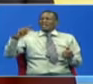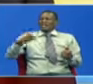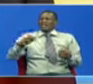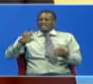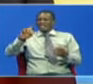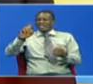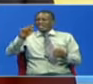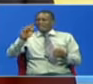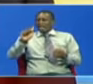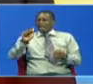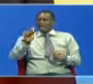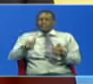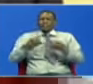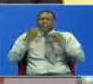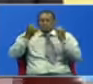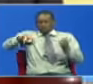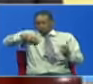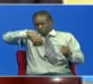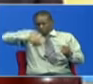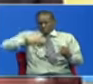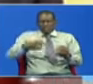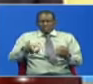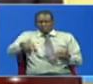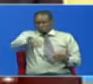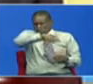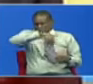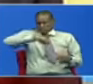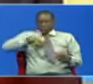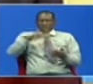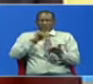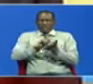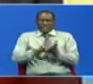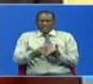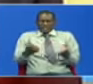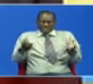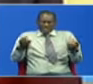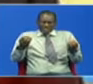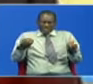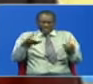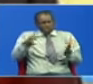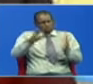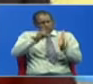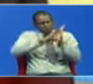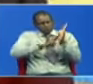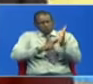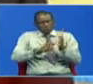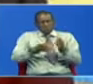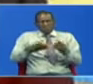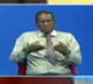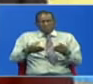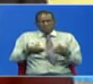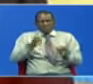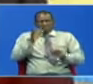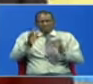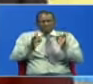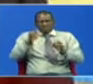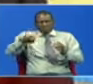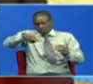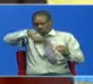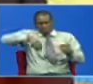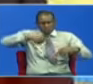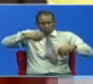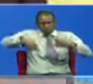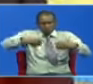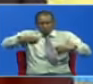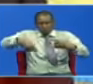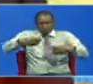us. We feel that the easing of these measures, provided we continue to observe